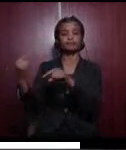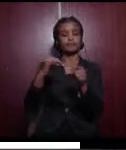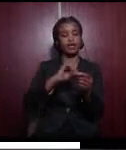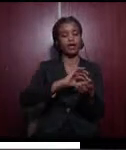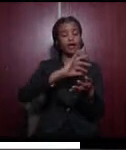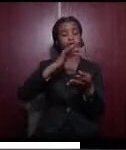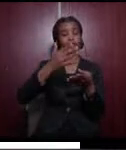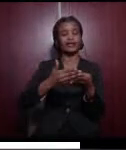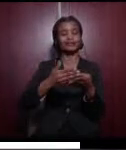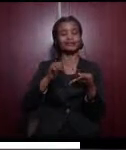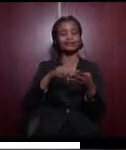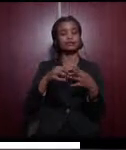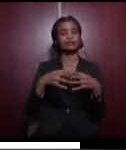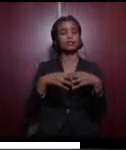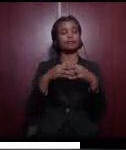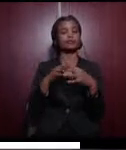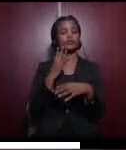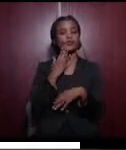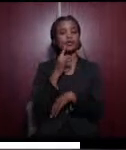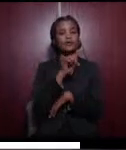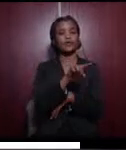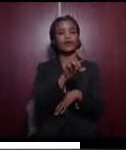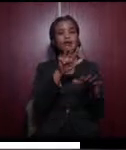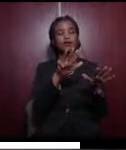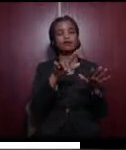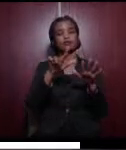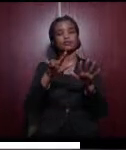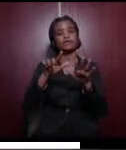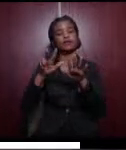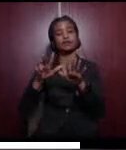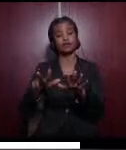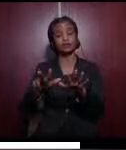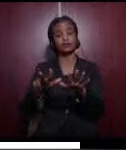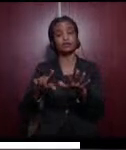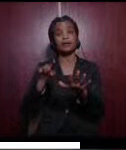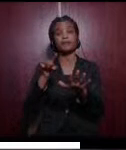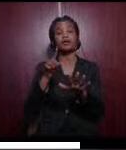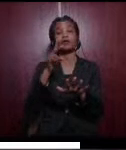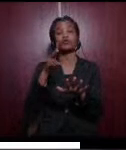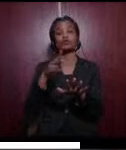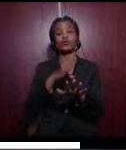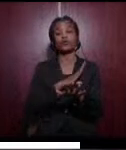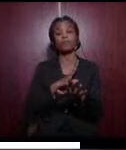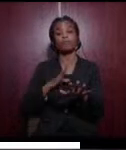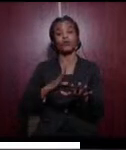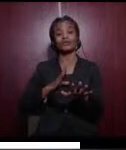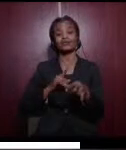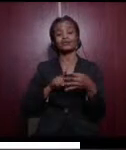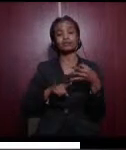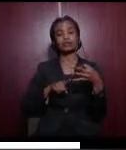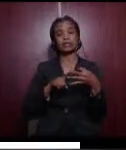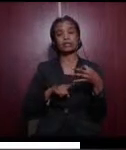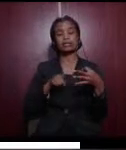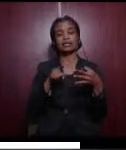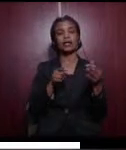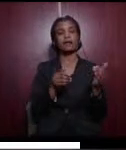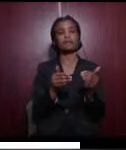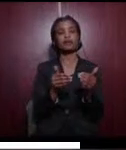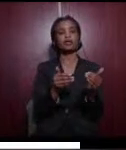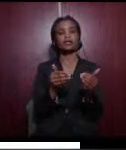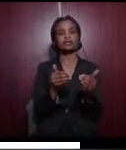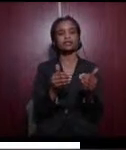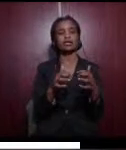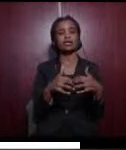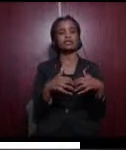in 1978, and then various boards to manage these funds were also established in terms of the act that